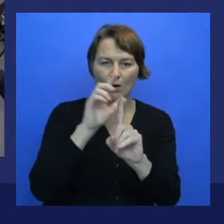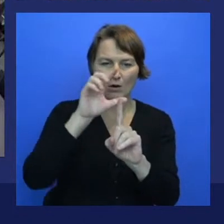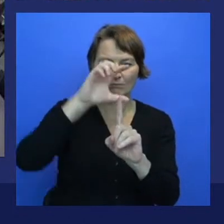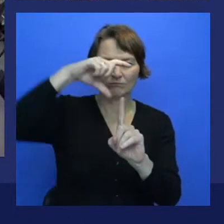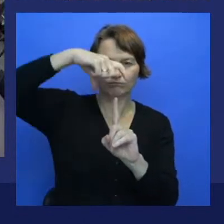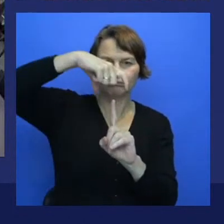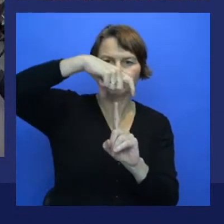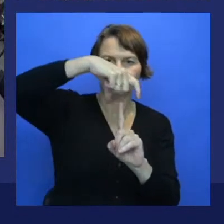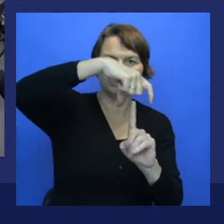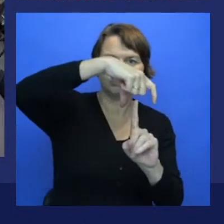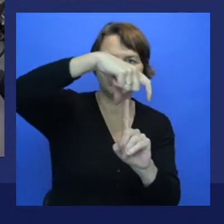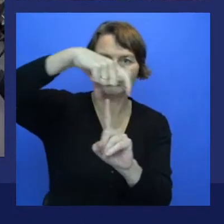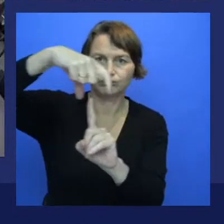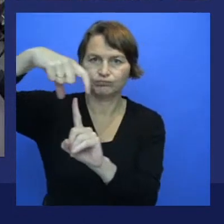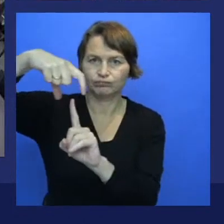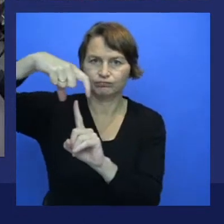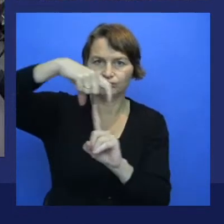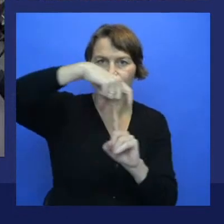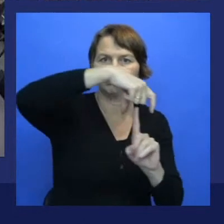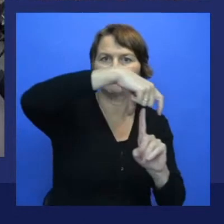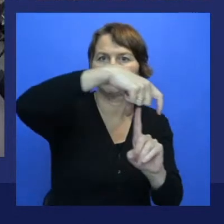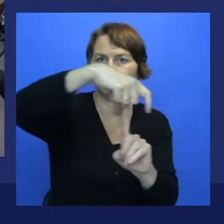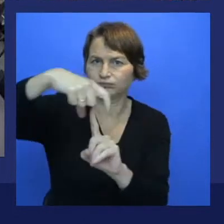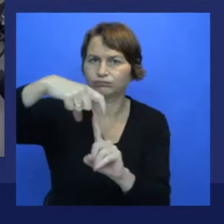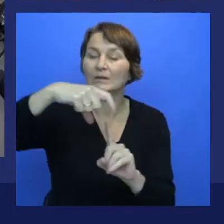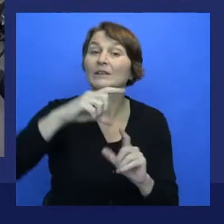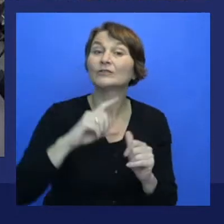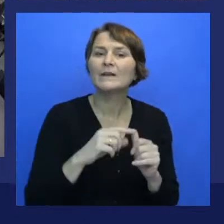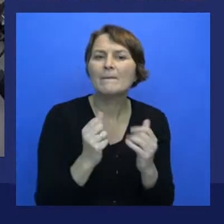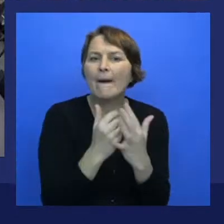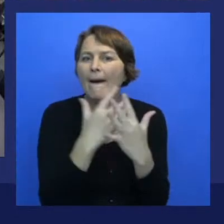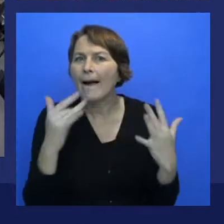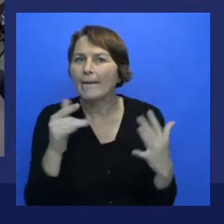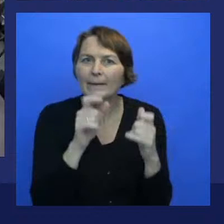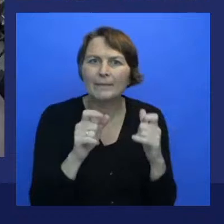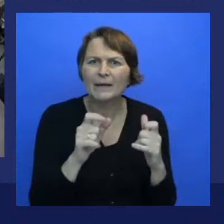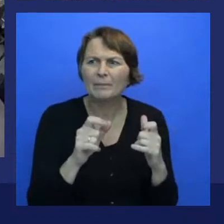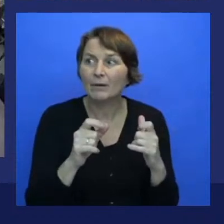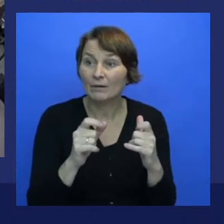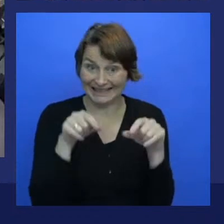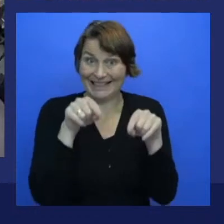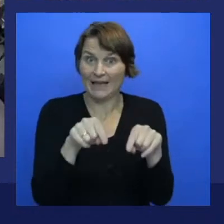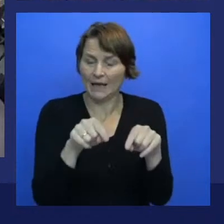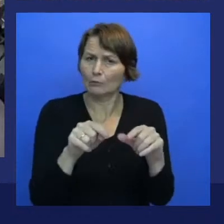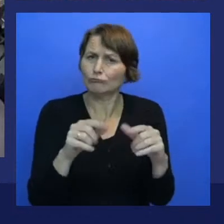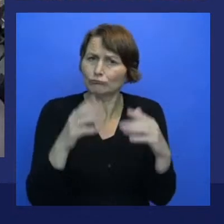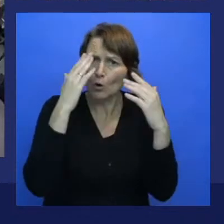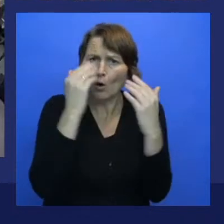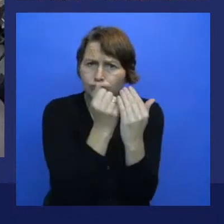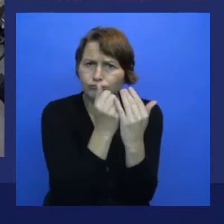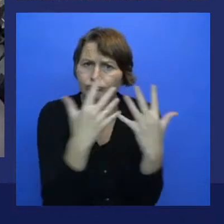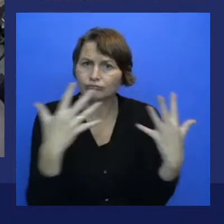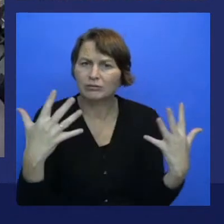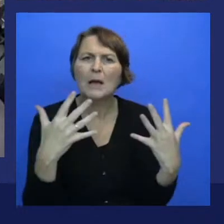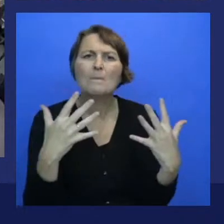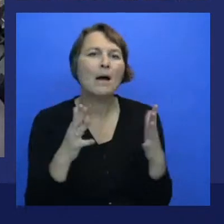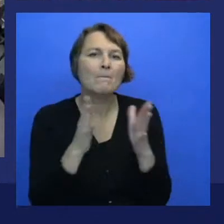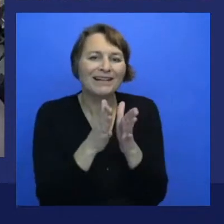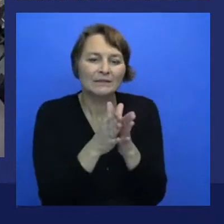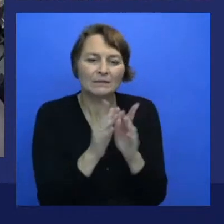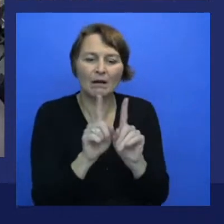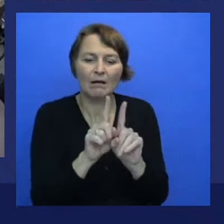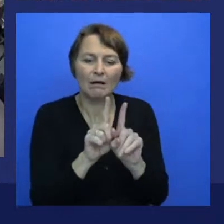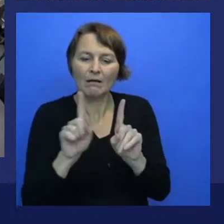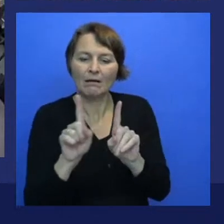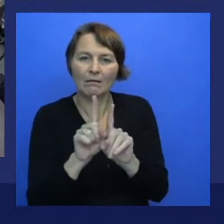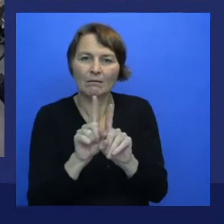going. That's the first one. So just how many people are in a room is awesome, but what if we want to know how far away they are from each other?